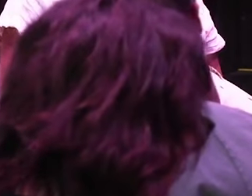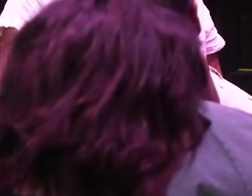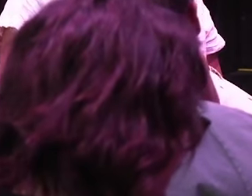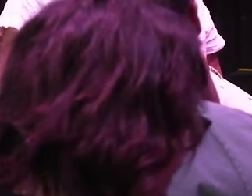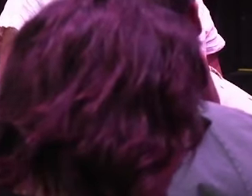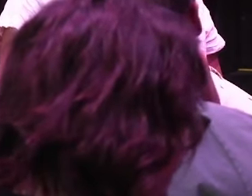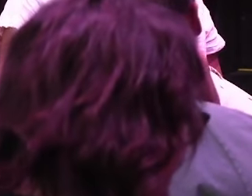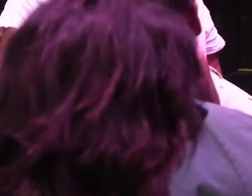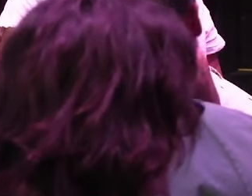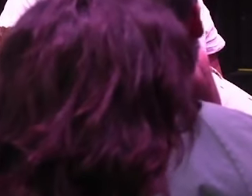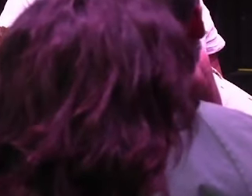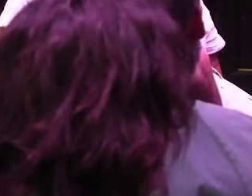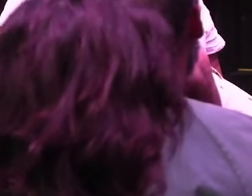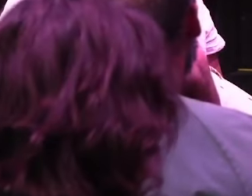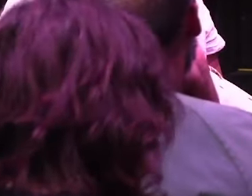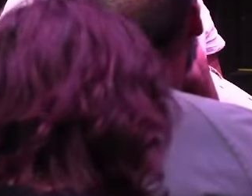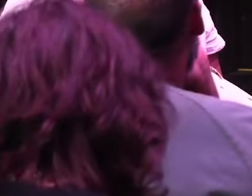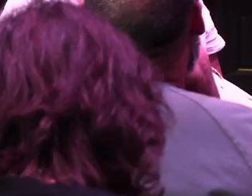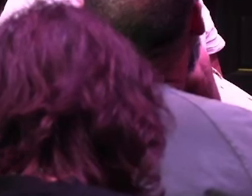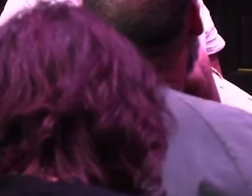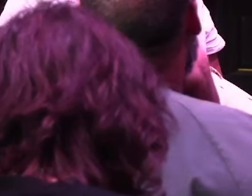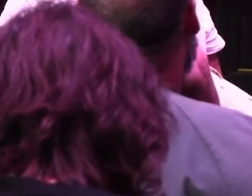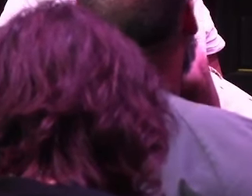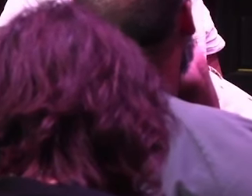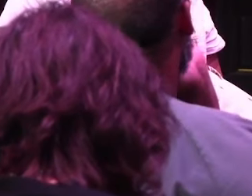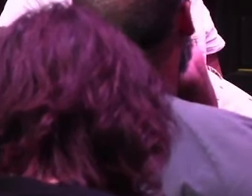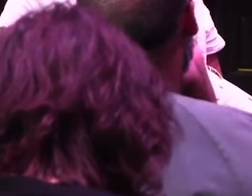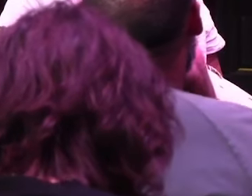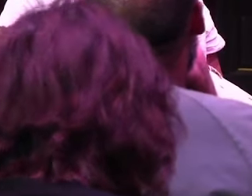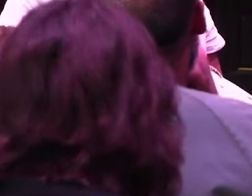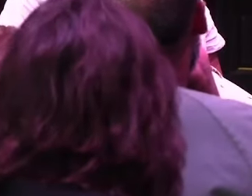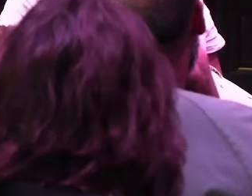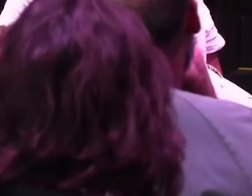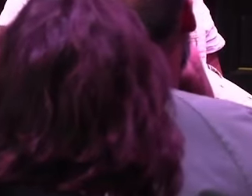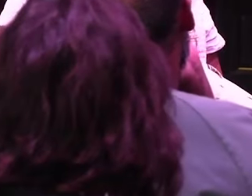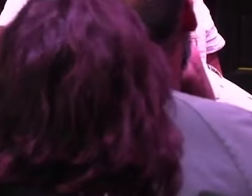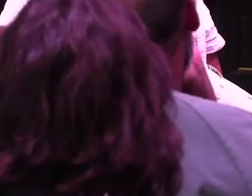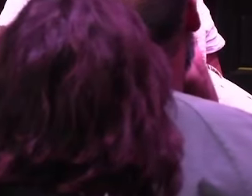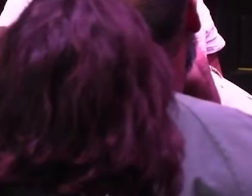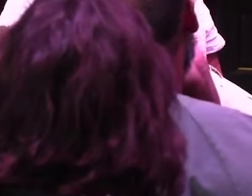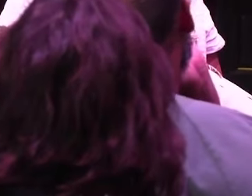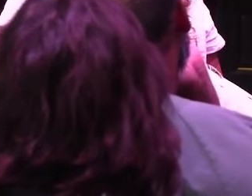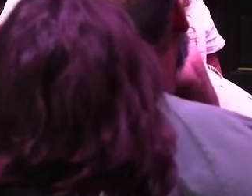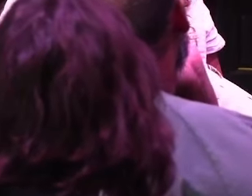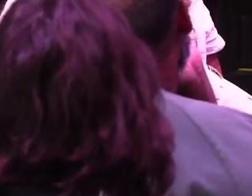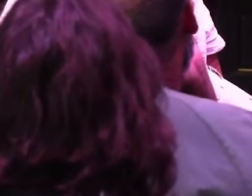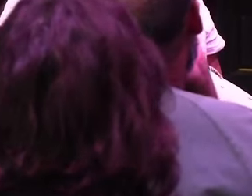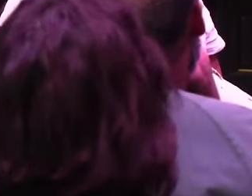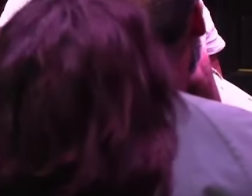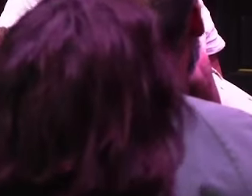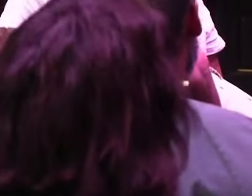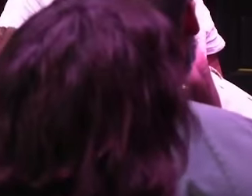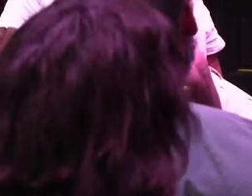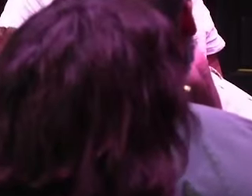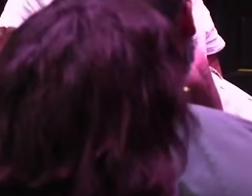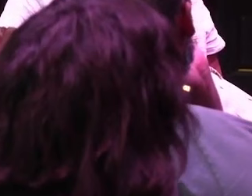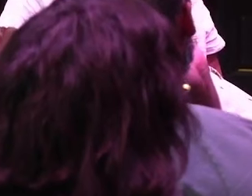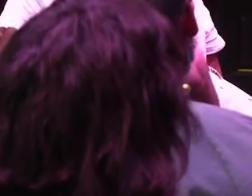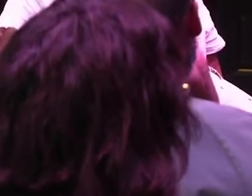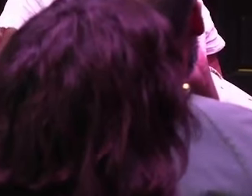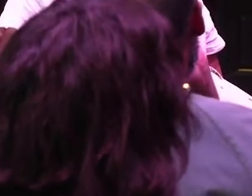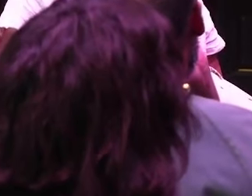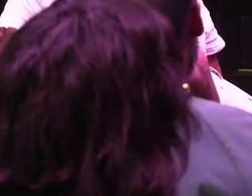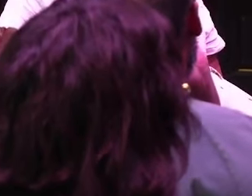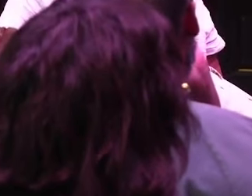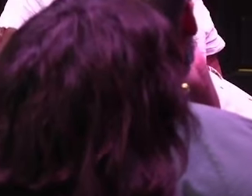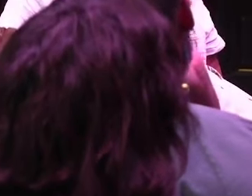things that art can really make a big impact around, whether that's around addiction, infant mortality,